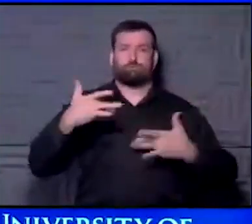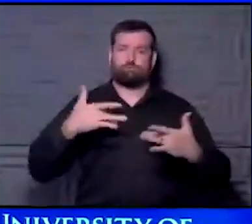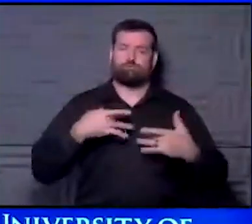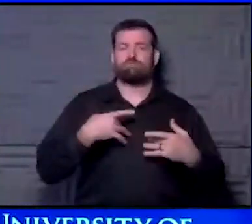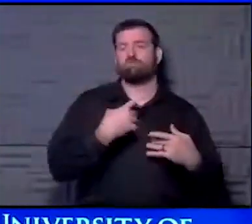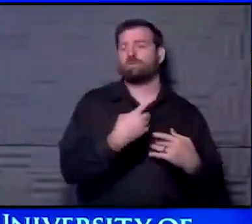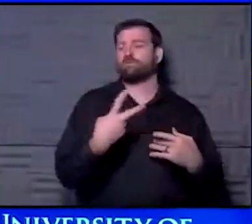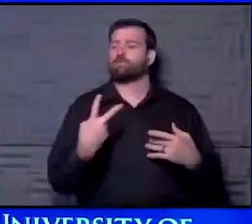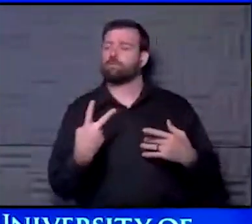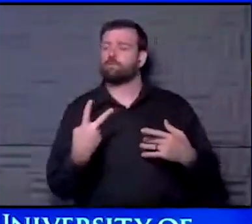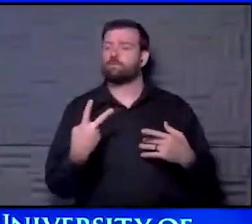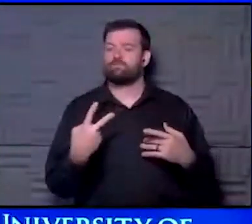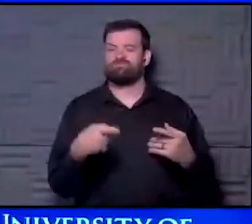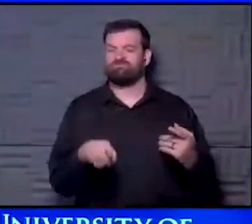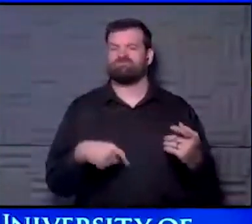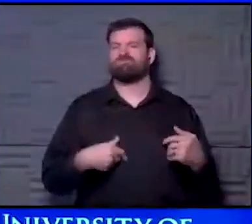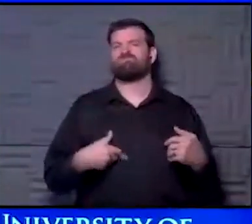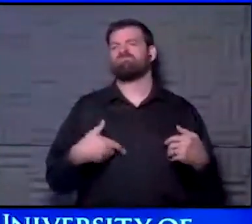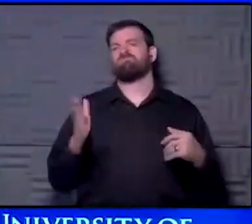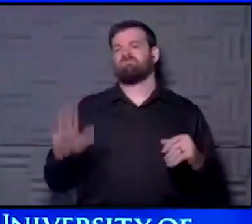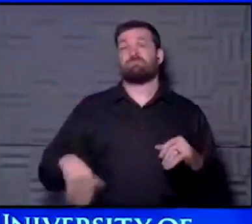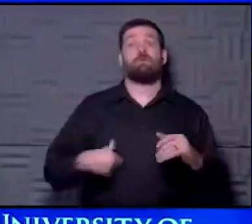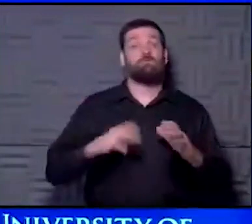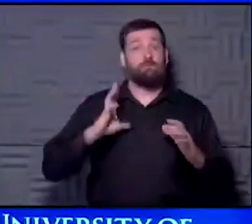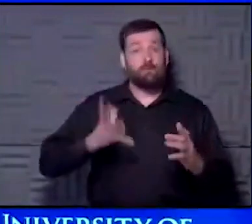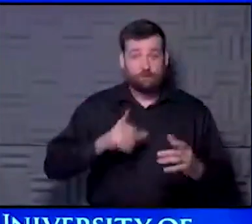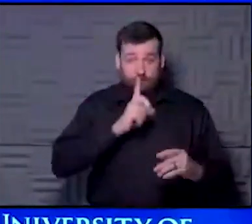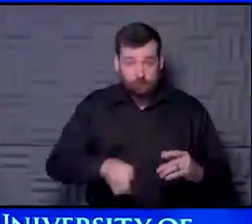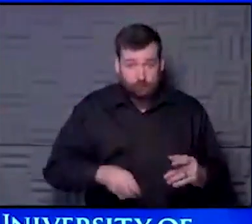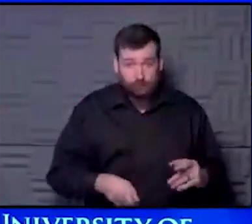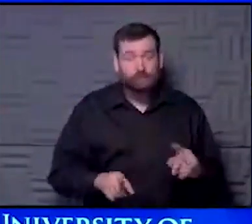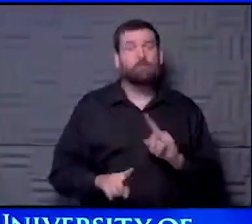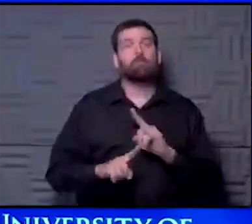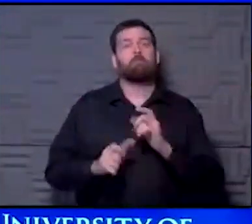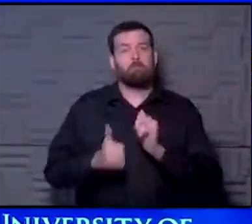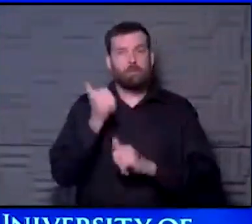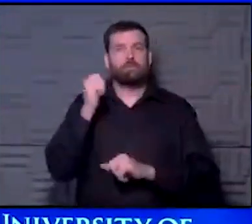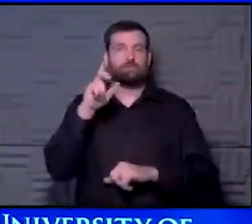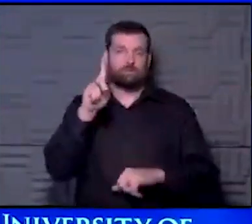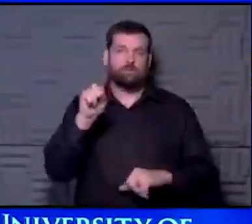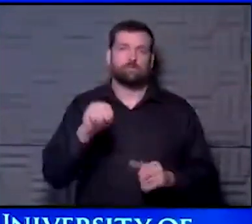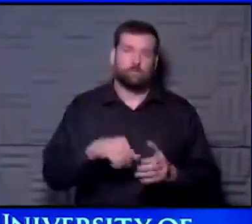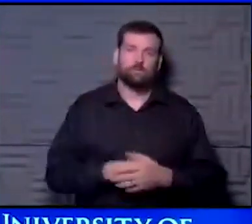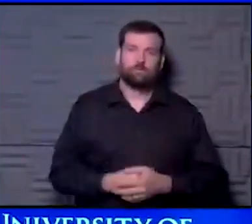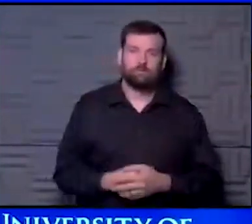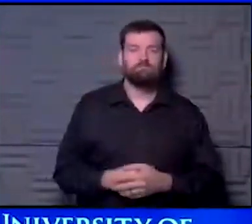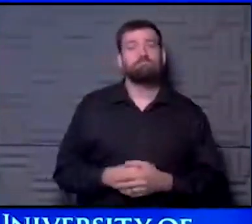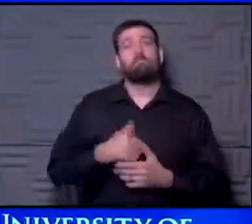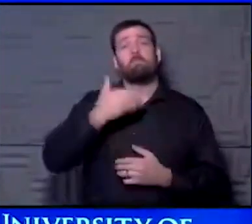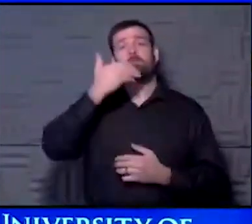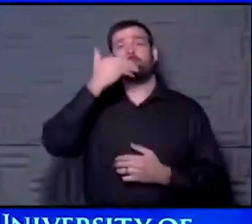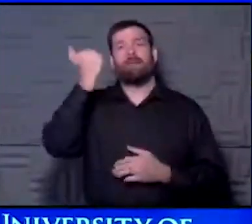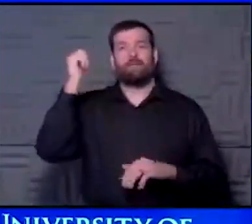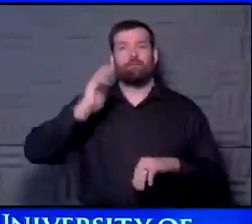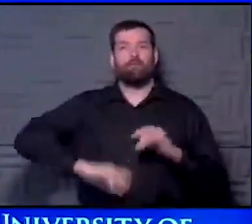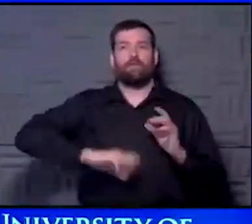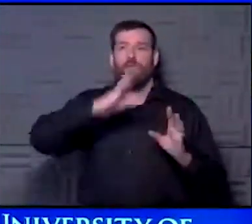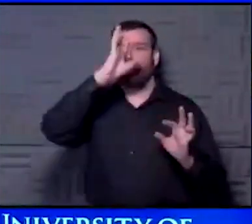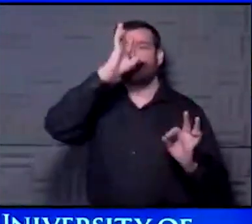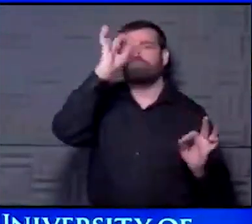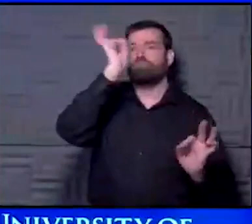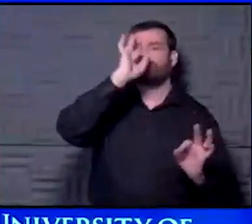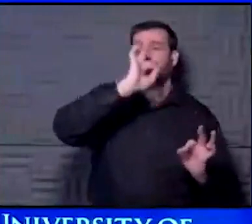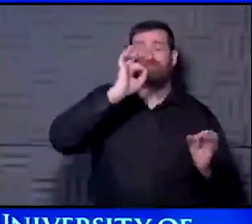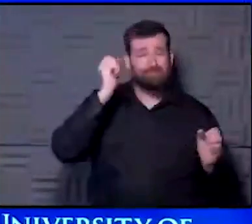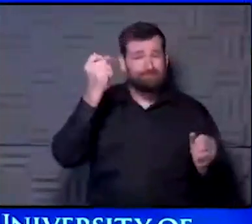or two folks who may not do it. Okay, that's true. But most people do. And it's far better off than not knowing, because remember, a